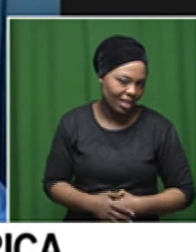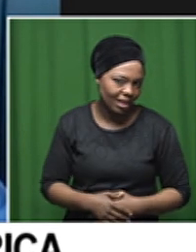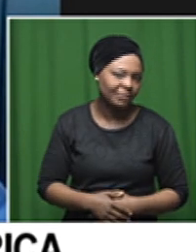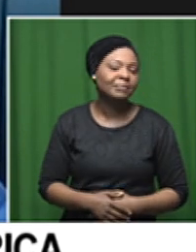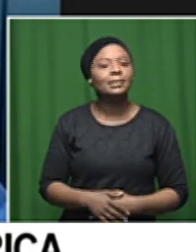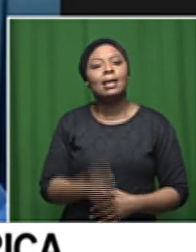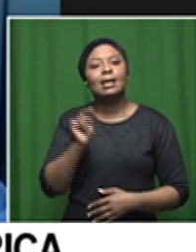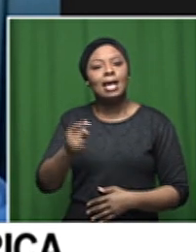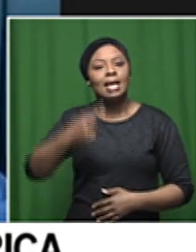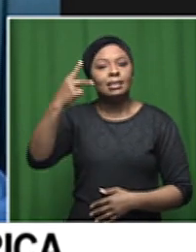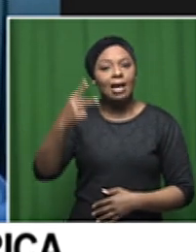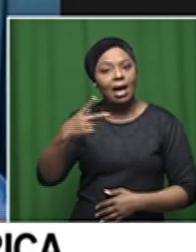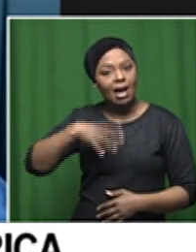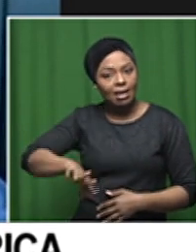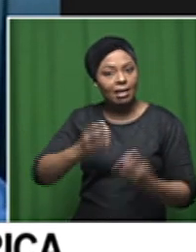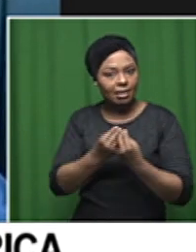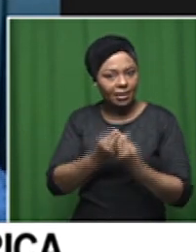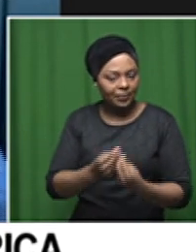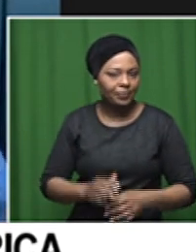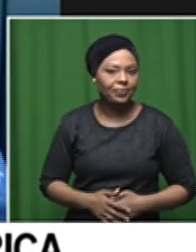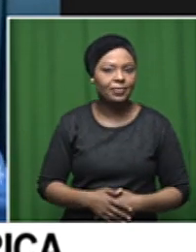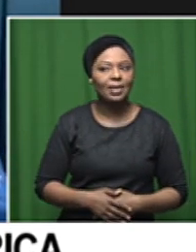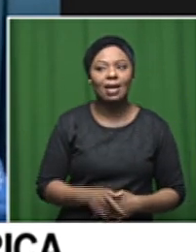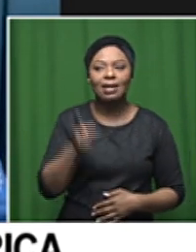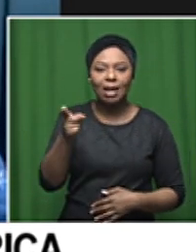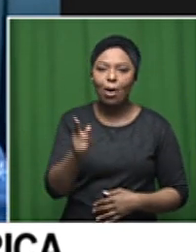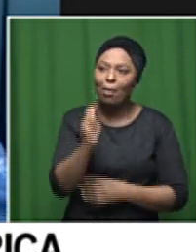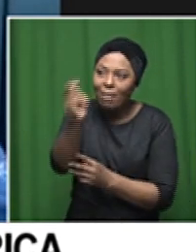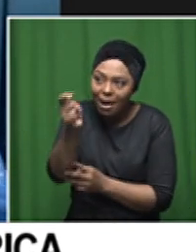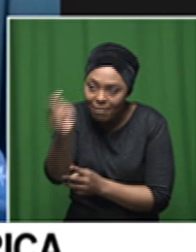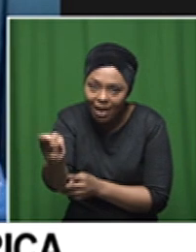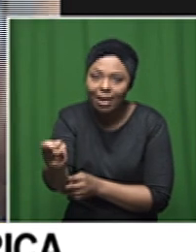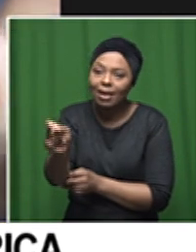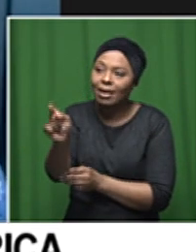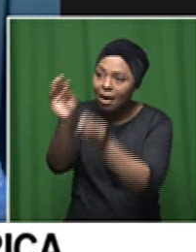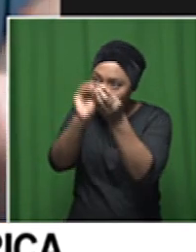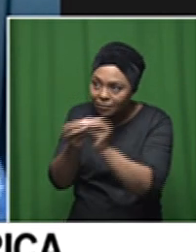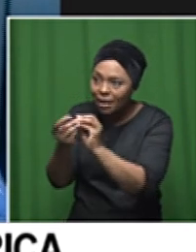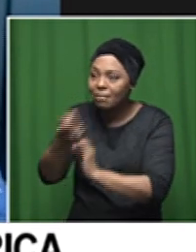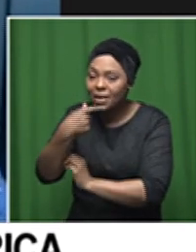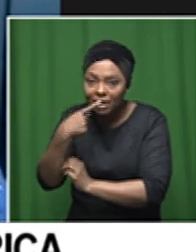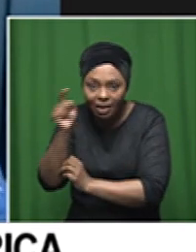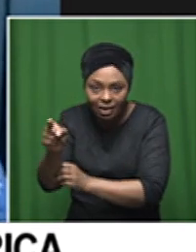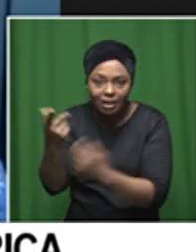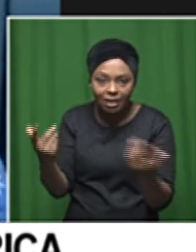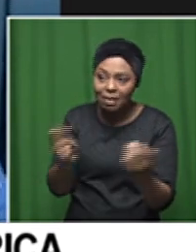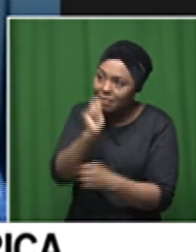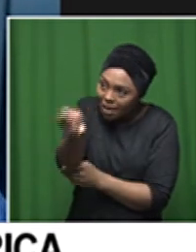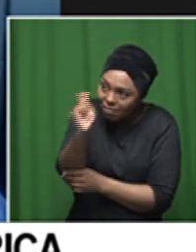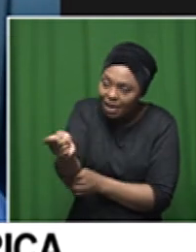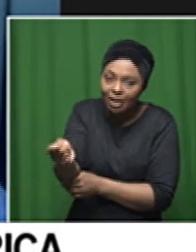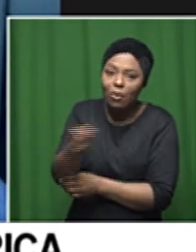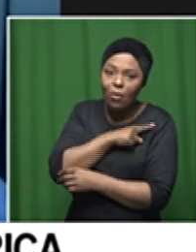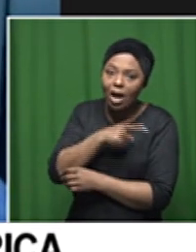the issue of owing suppliers, which is history now. We had to pay suppliers that were owed from